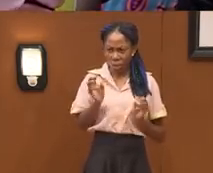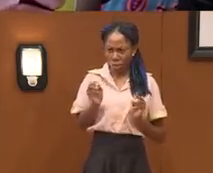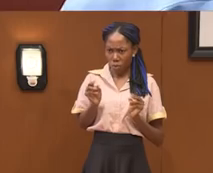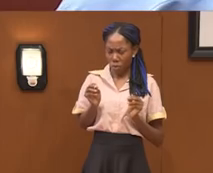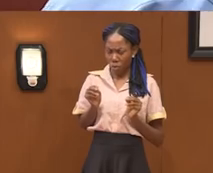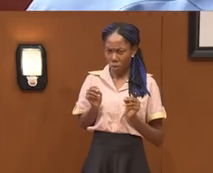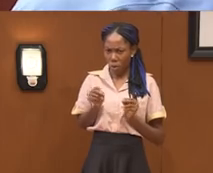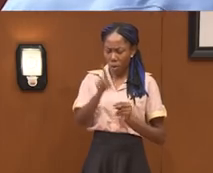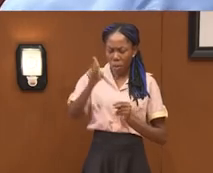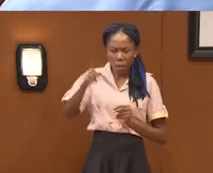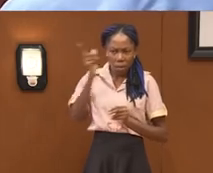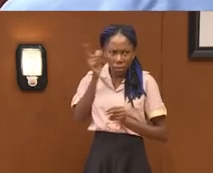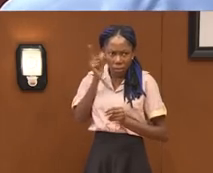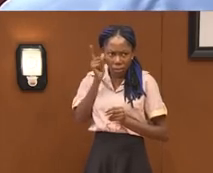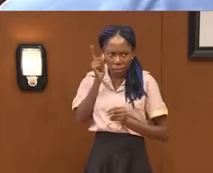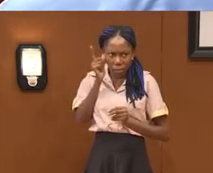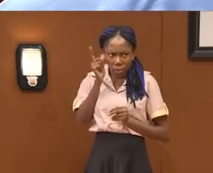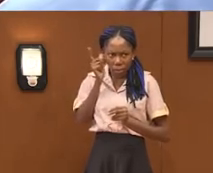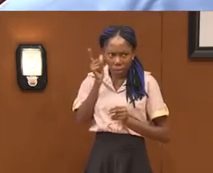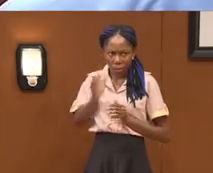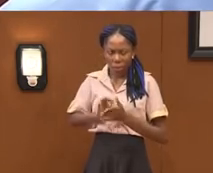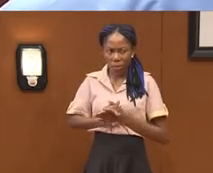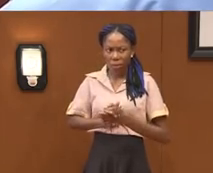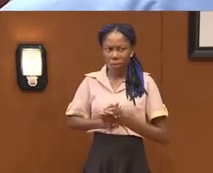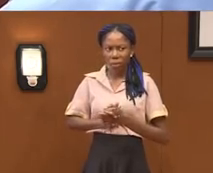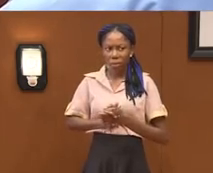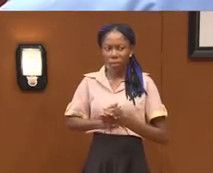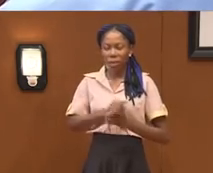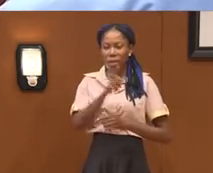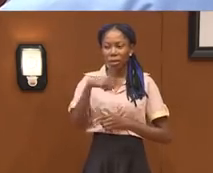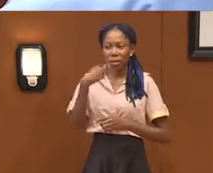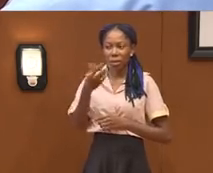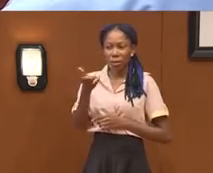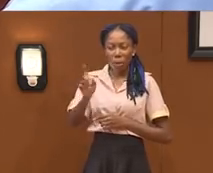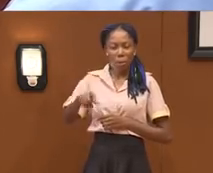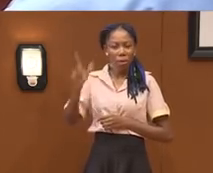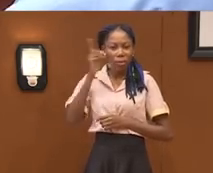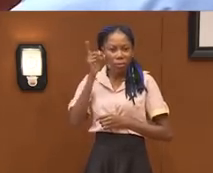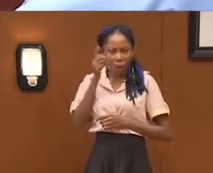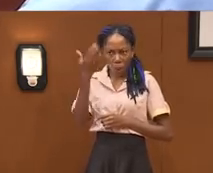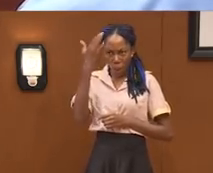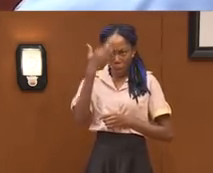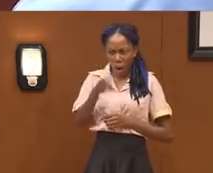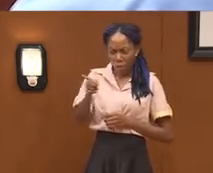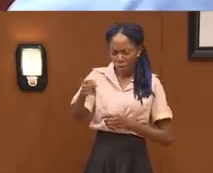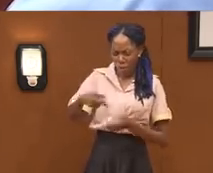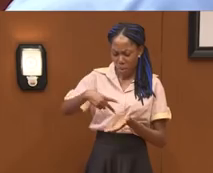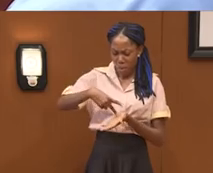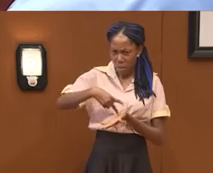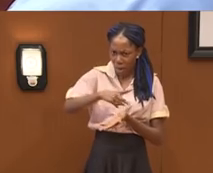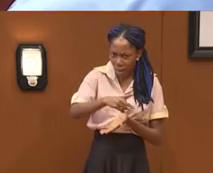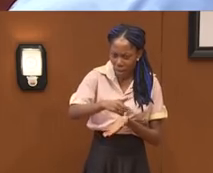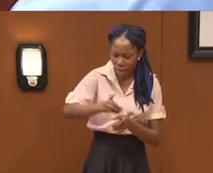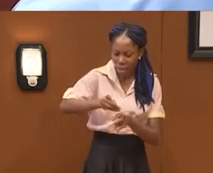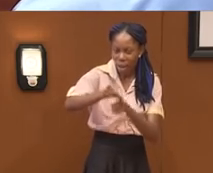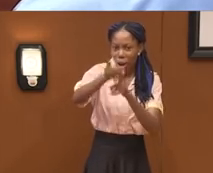is all. Listen to him. Your learning skill have to improve. He's saying this was paid direct into the account.